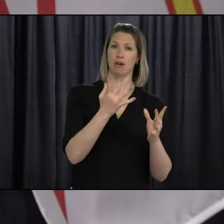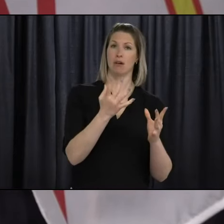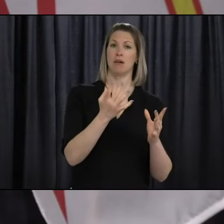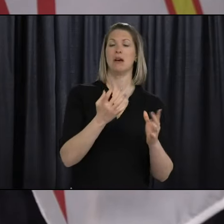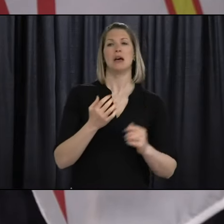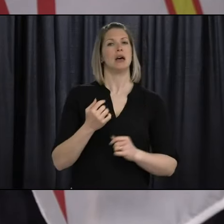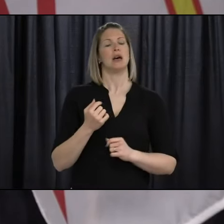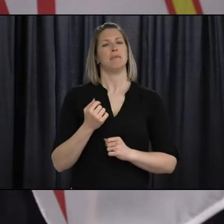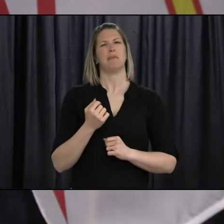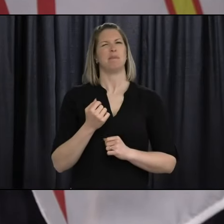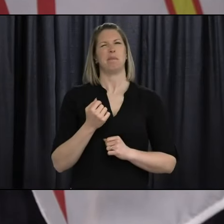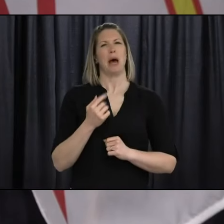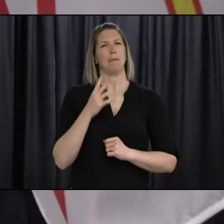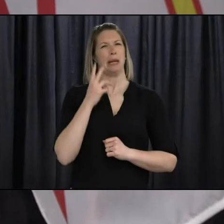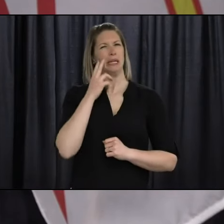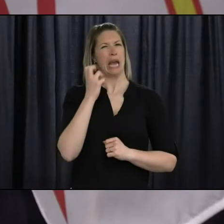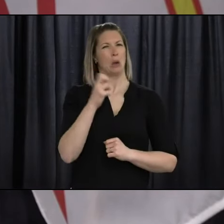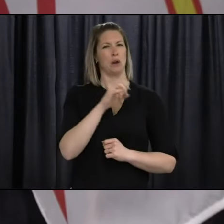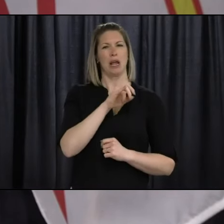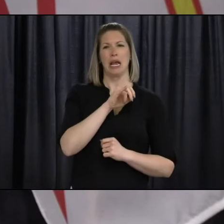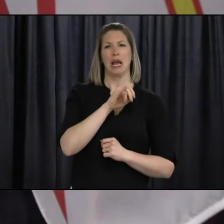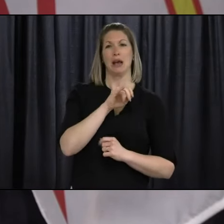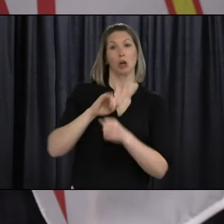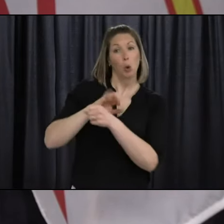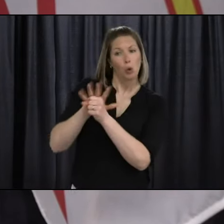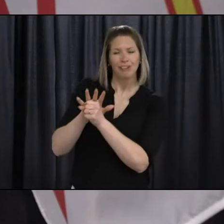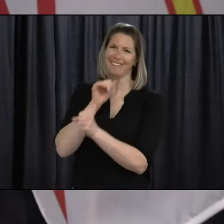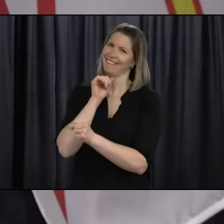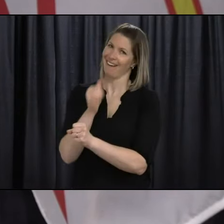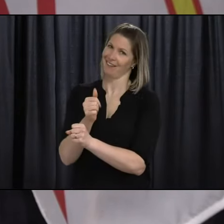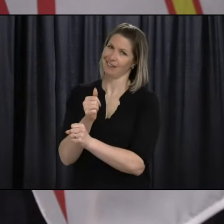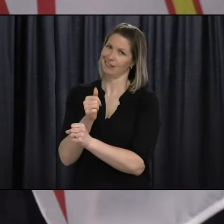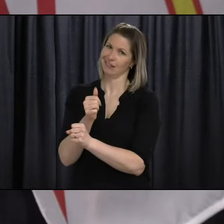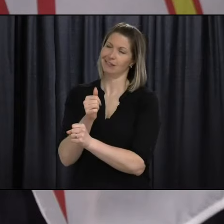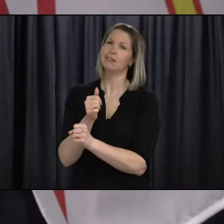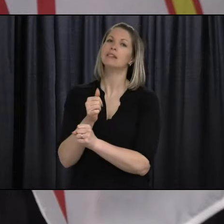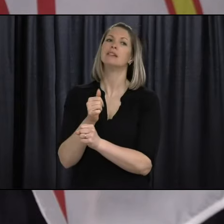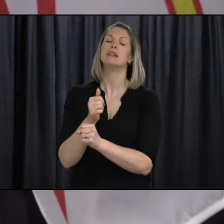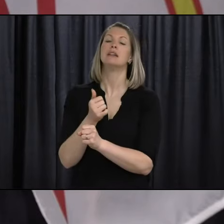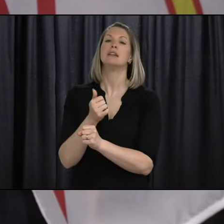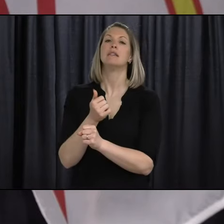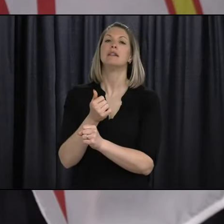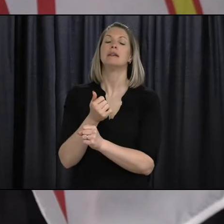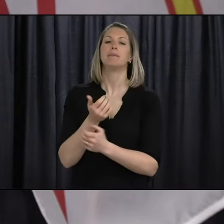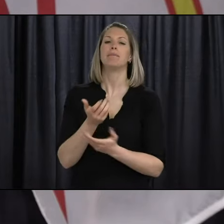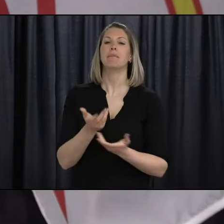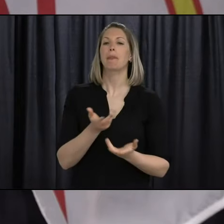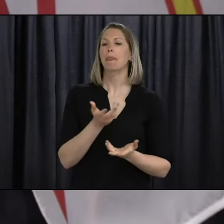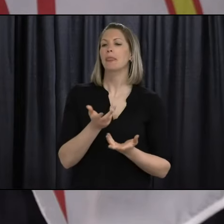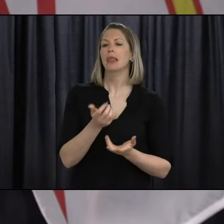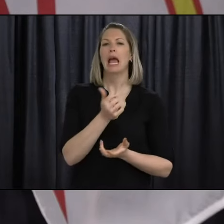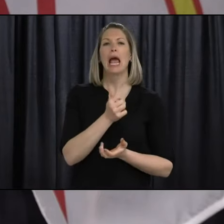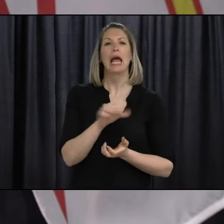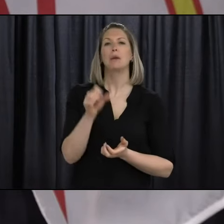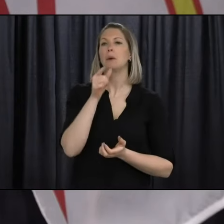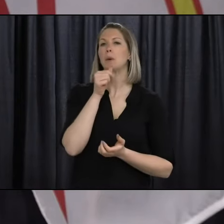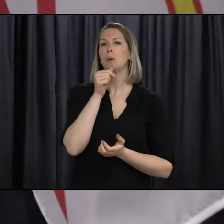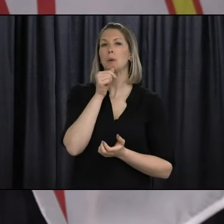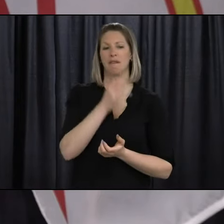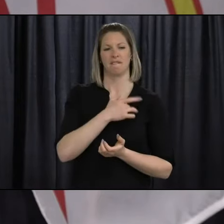was a different virus that they had. Anyone who had symptoms back